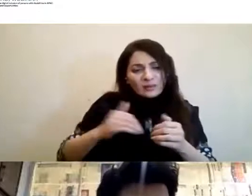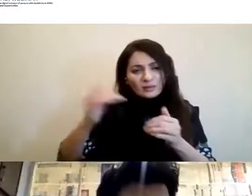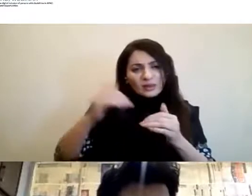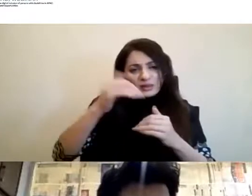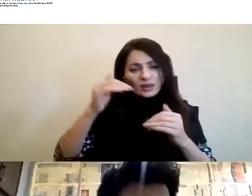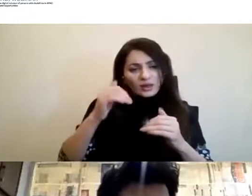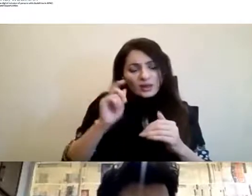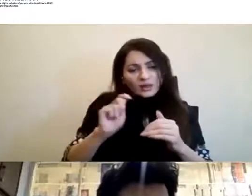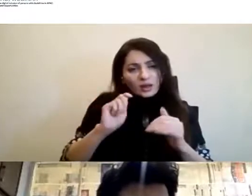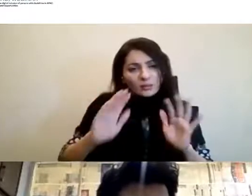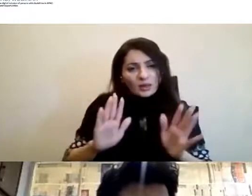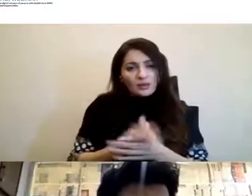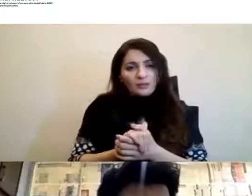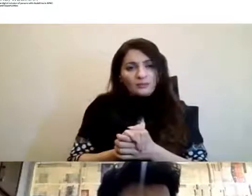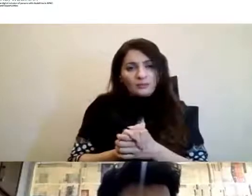Being,